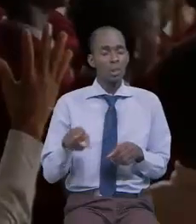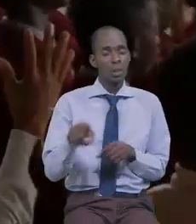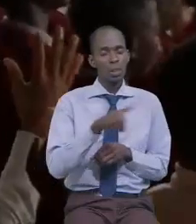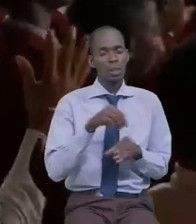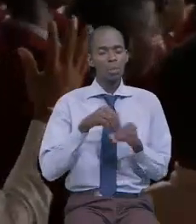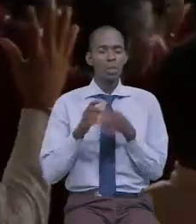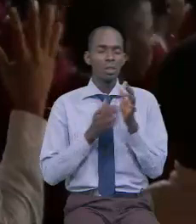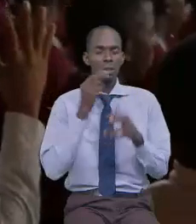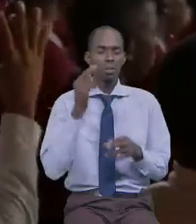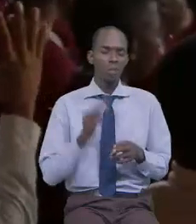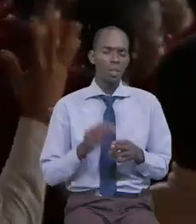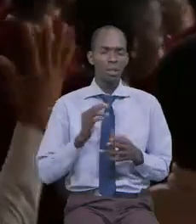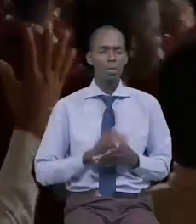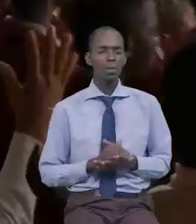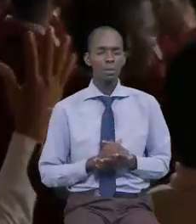Jesus' name.